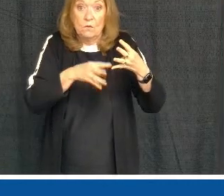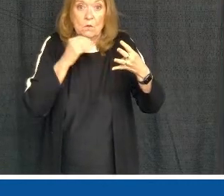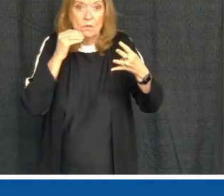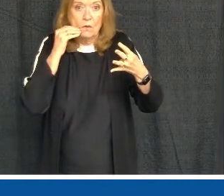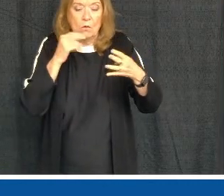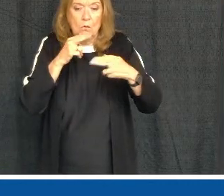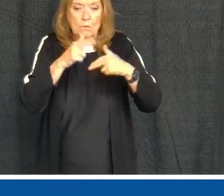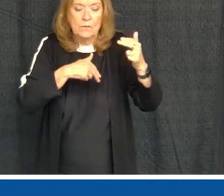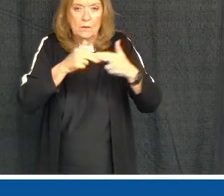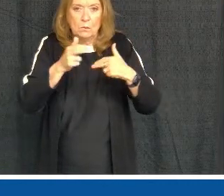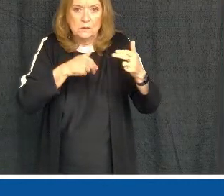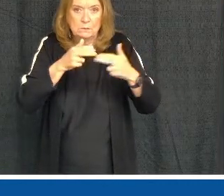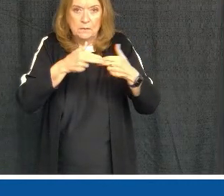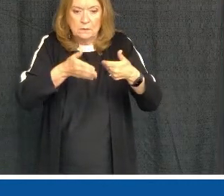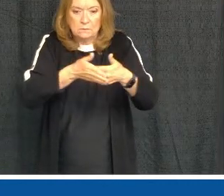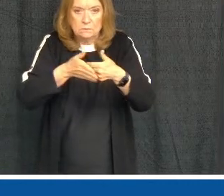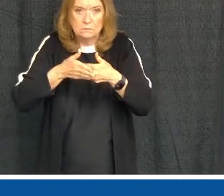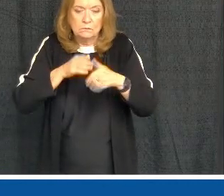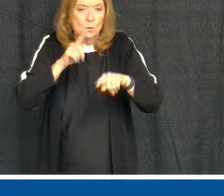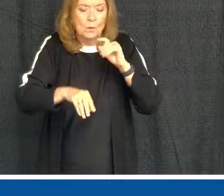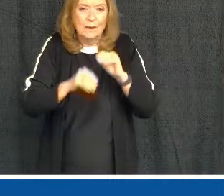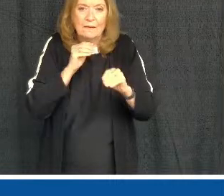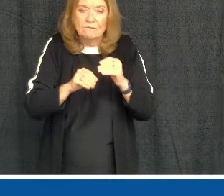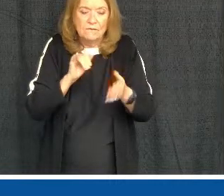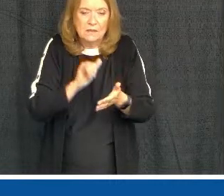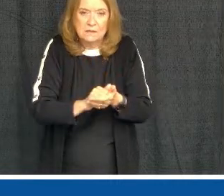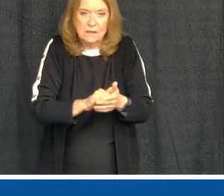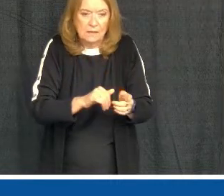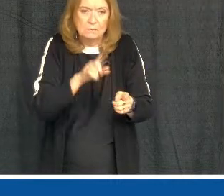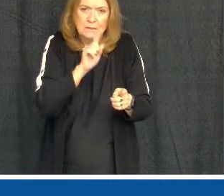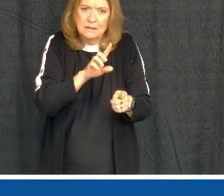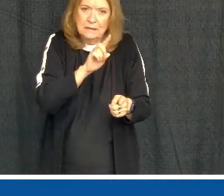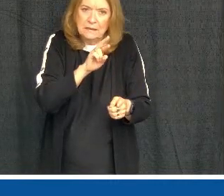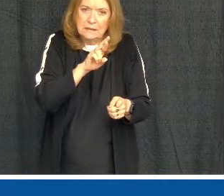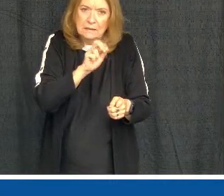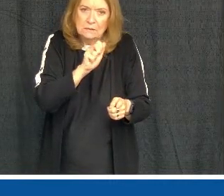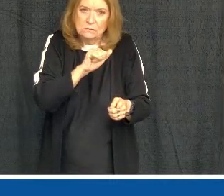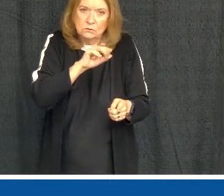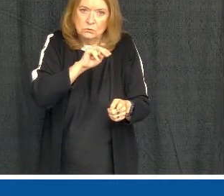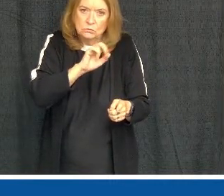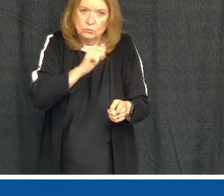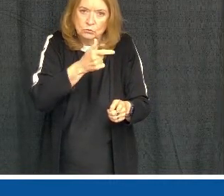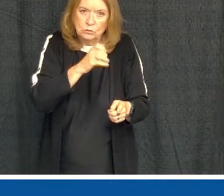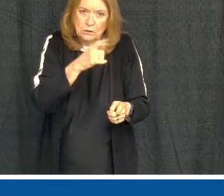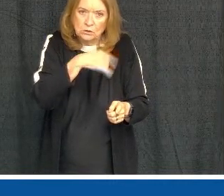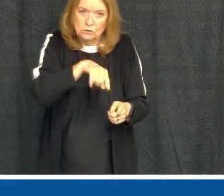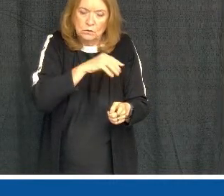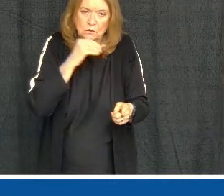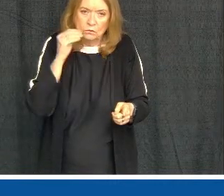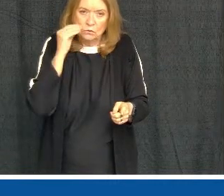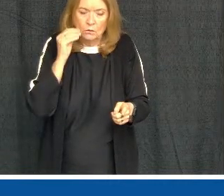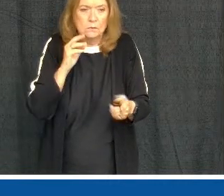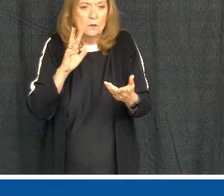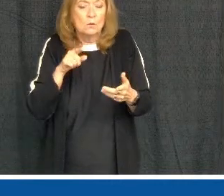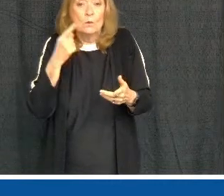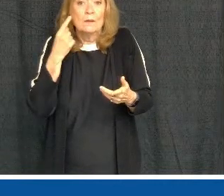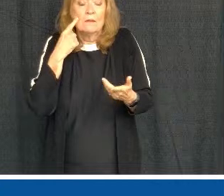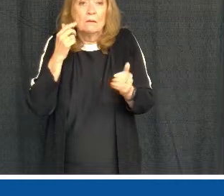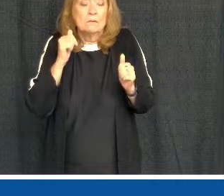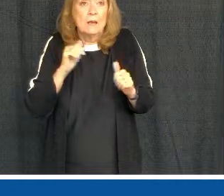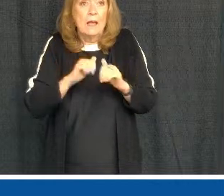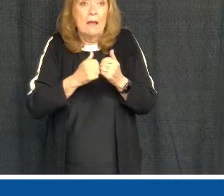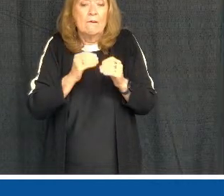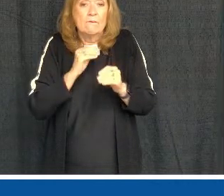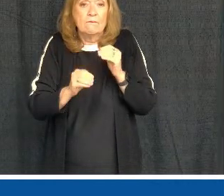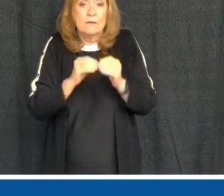drainage easement. We can't fix that, but we need to address that. The only other way I could think of them to fix it is to